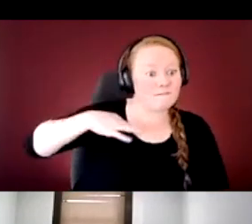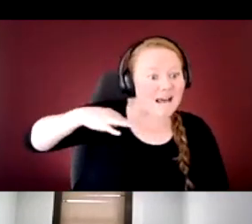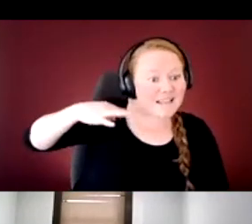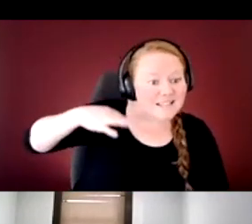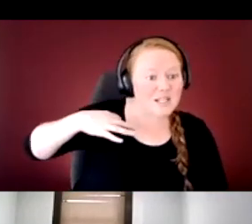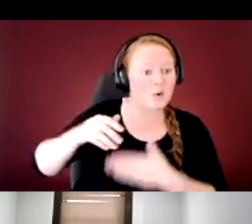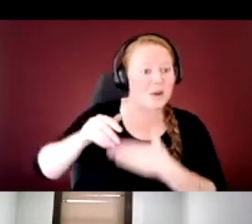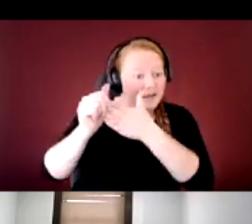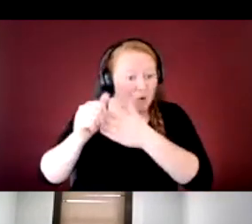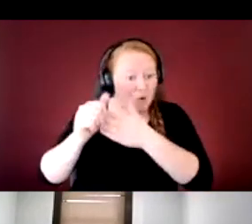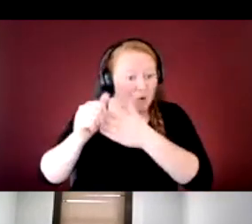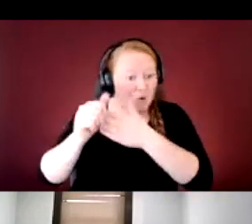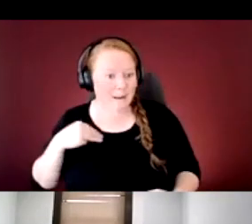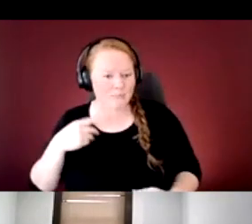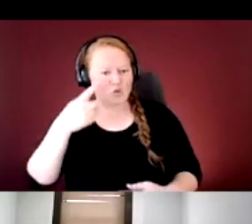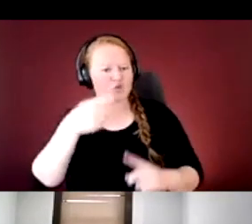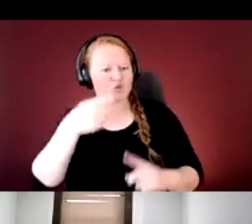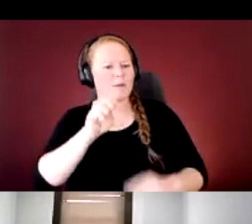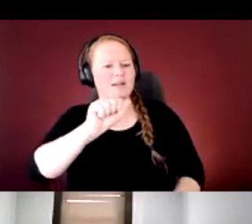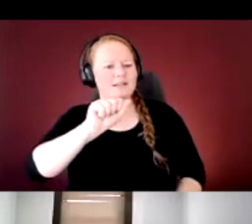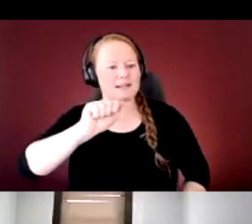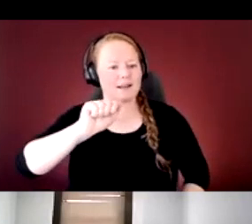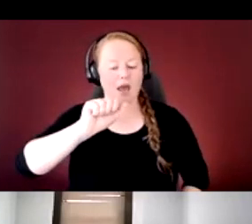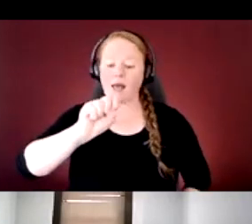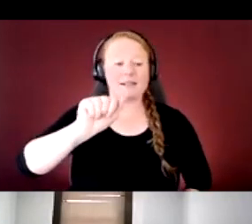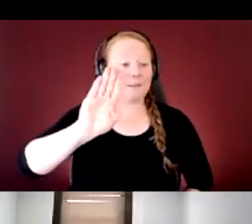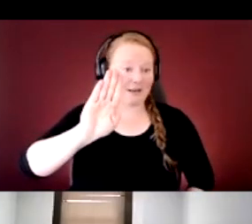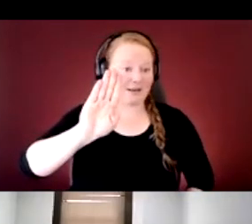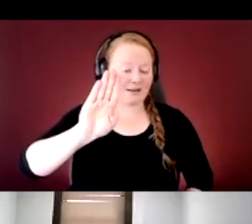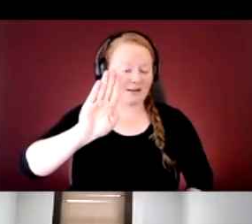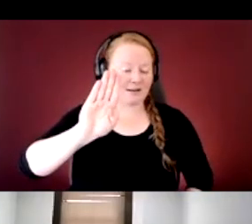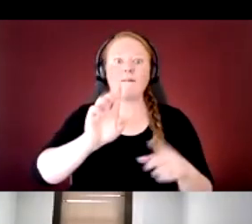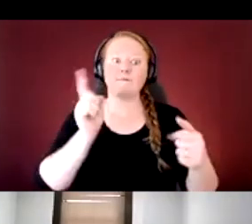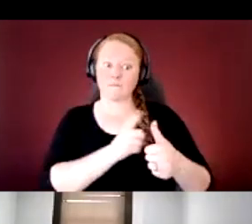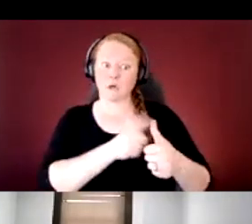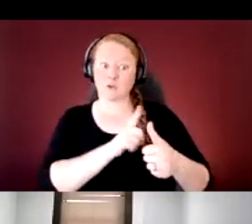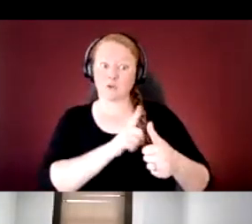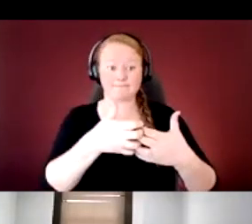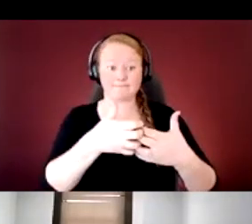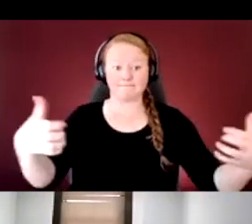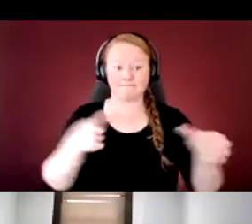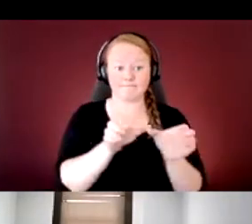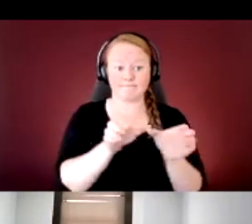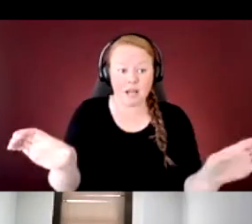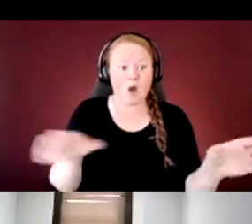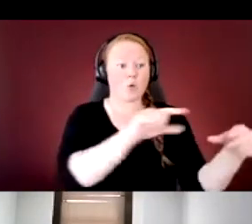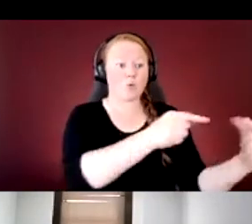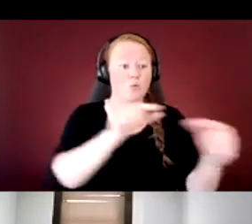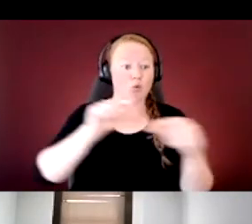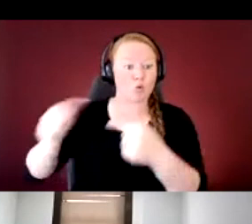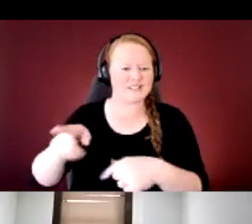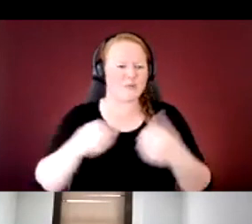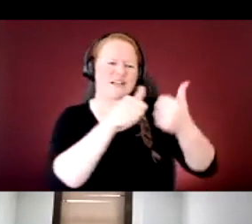the Stimulus Advisory Board, we first established separate working groups, and these have established subcommittees to work on